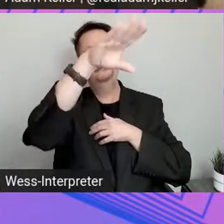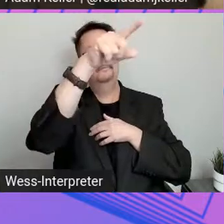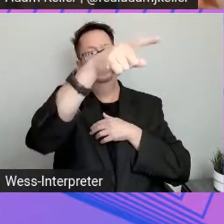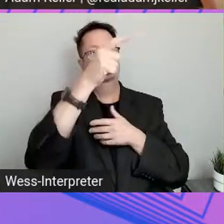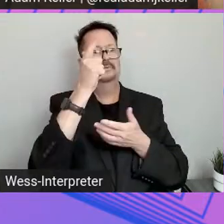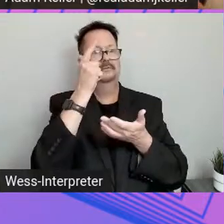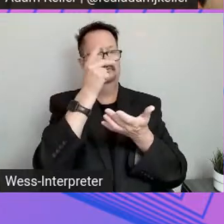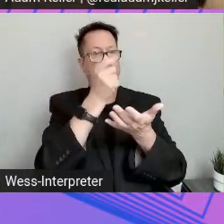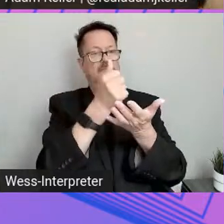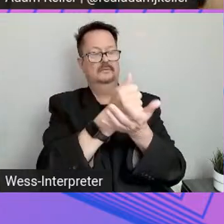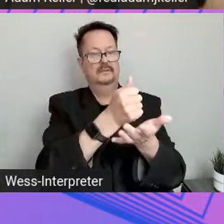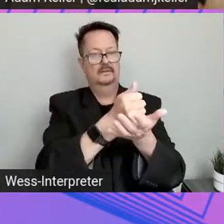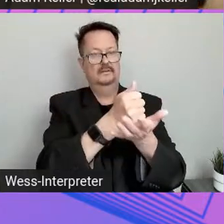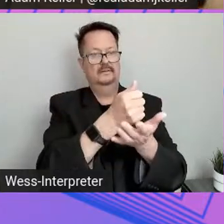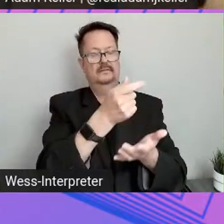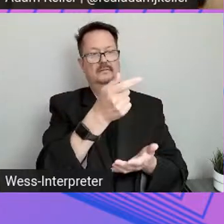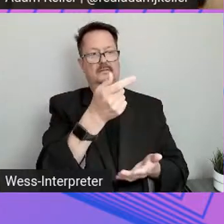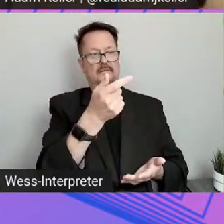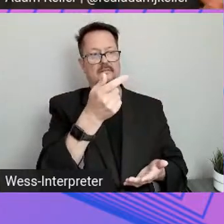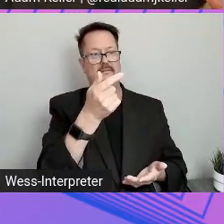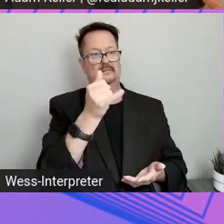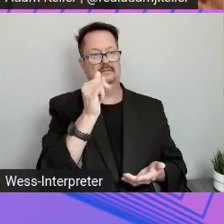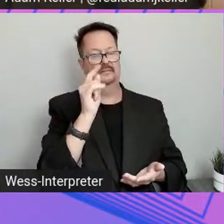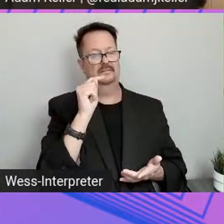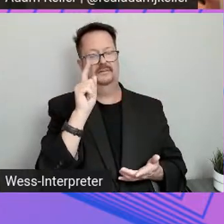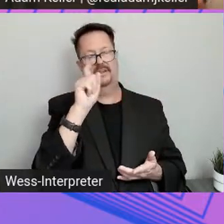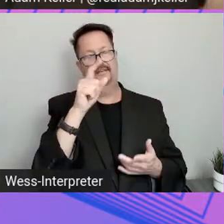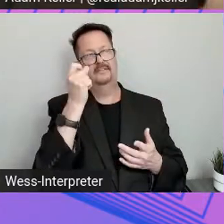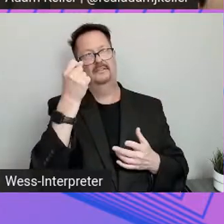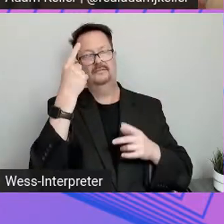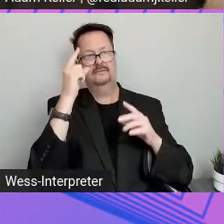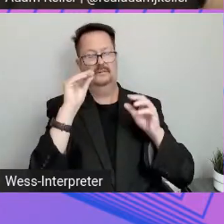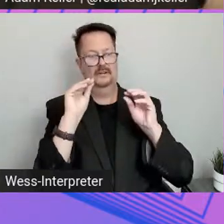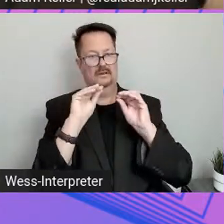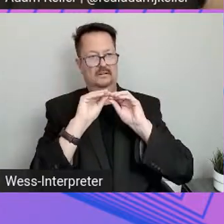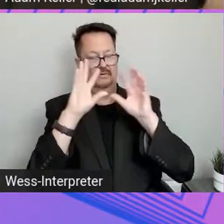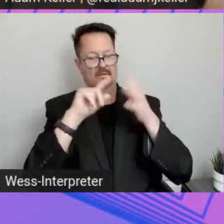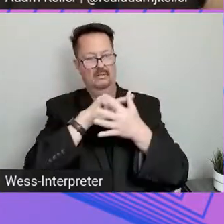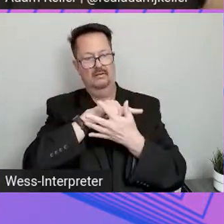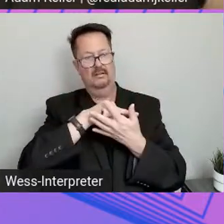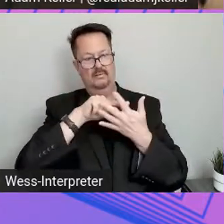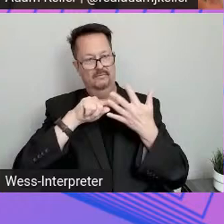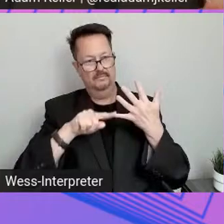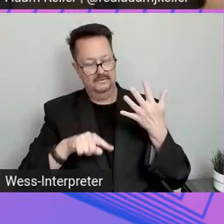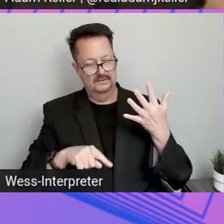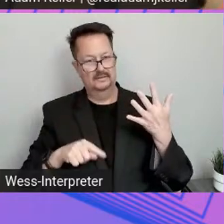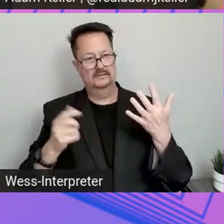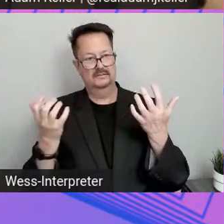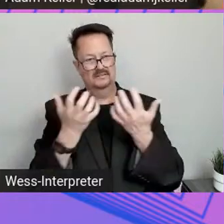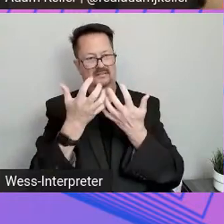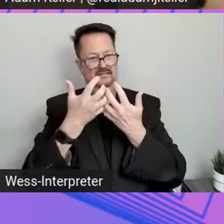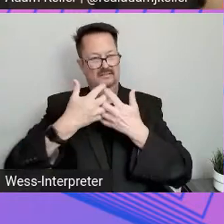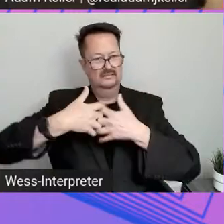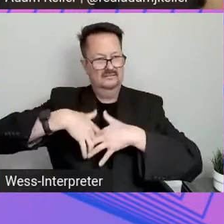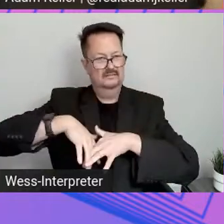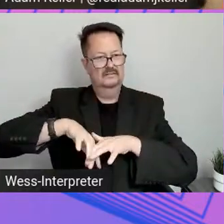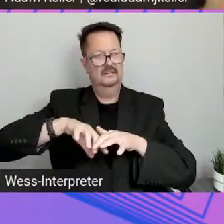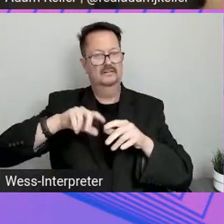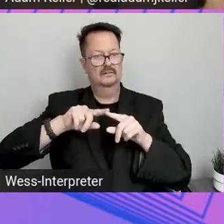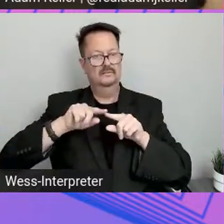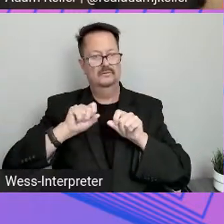very much is a team effort, and you have to understand all of the pieces that go into the puzzle to make sure that you're successful in your deployments.